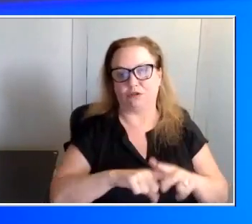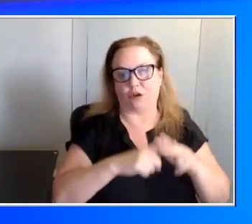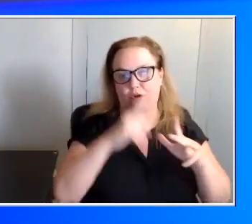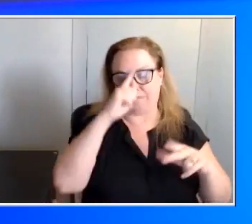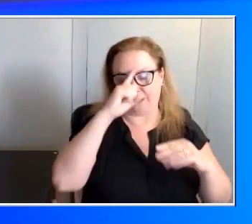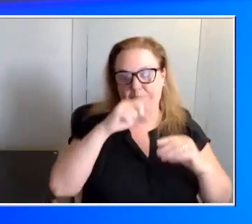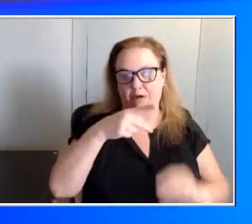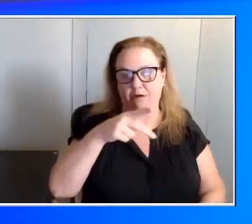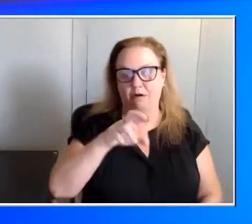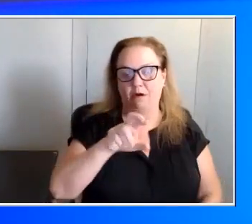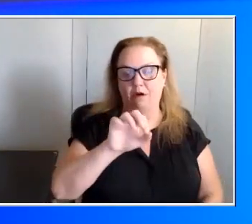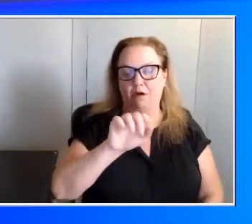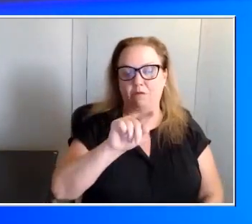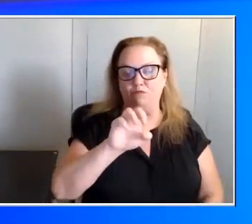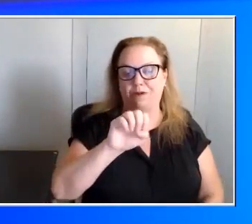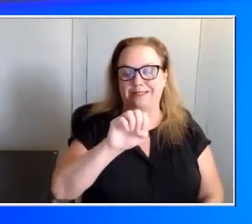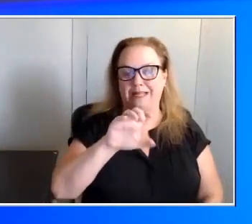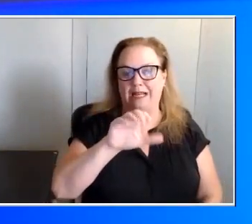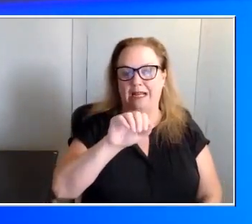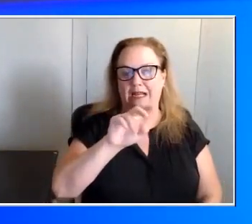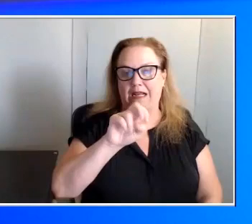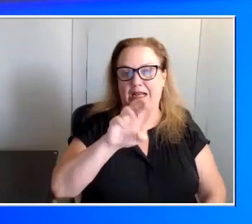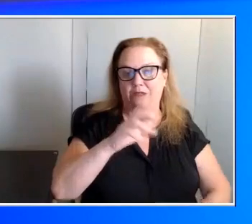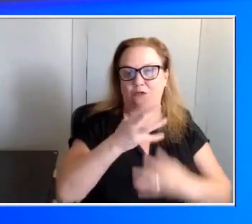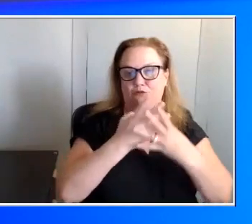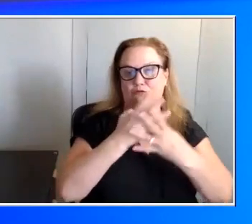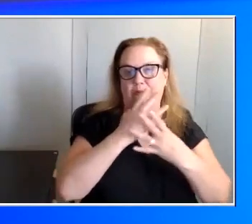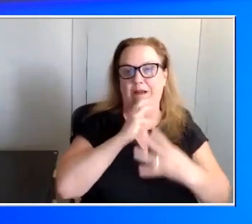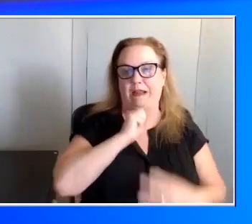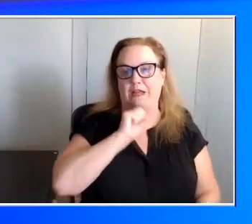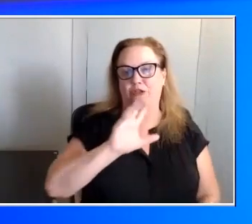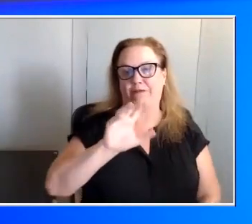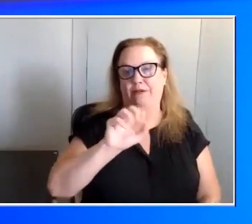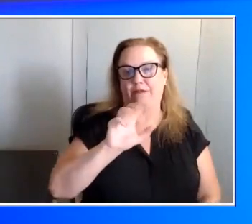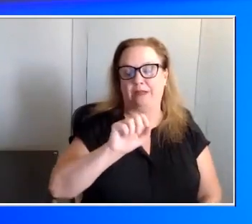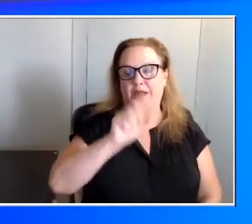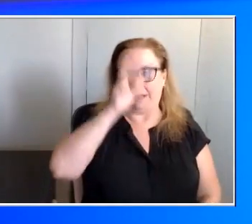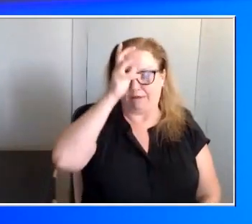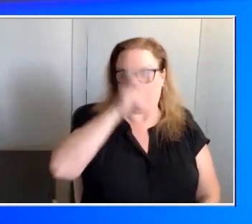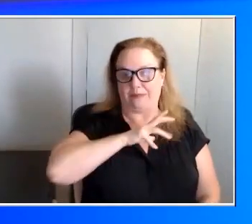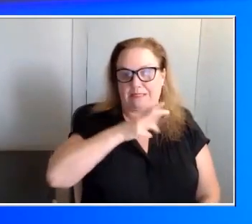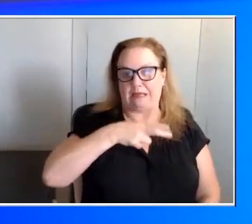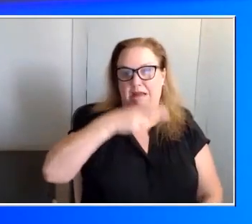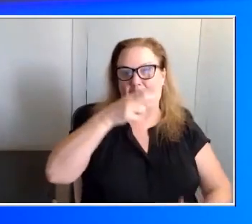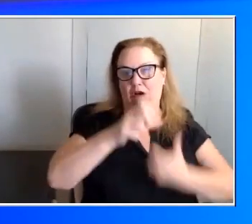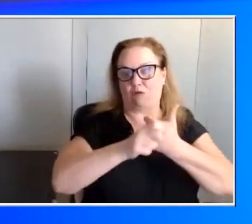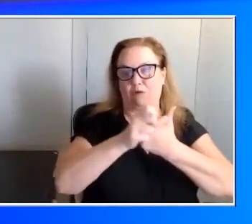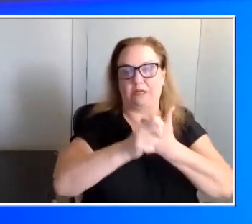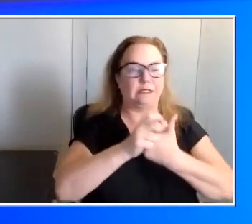cancer screening at age 50. For men who are at higher risk means if your